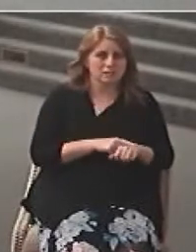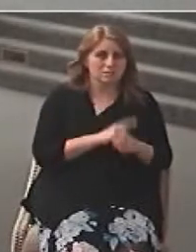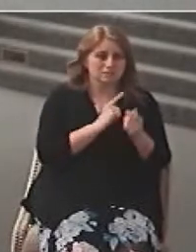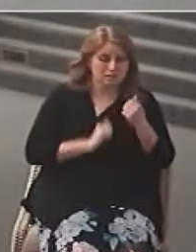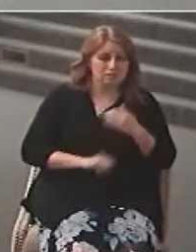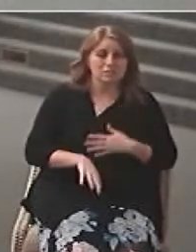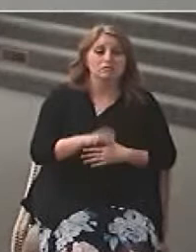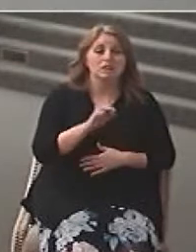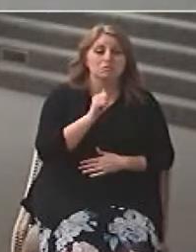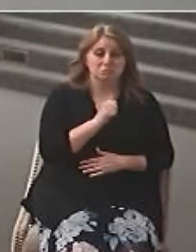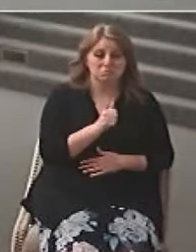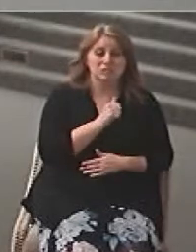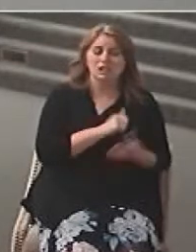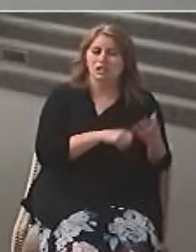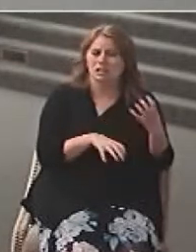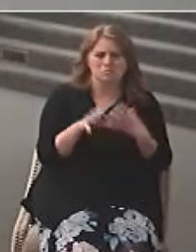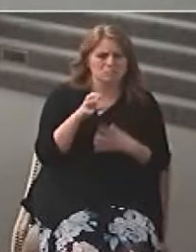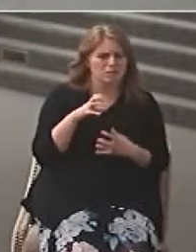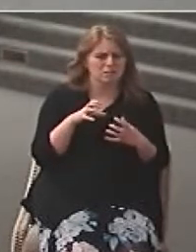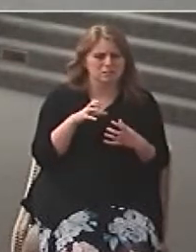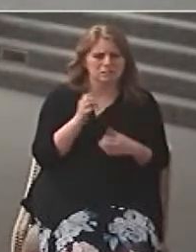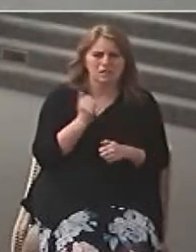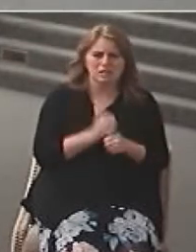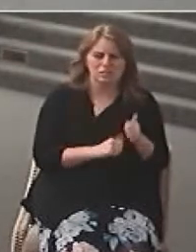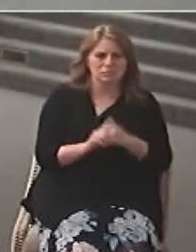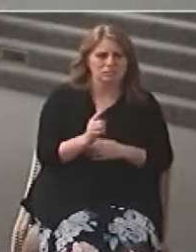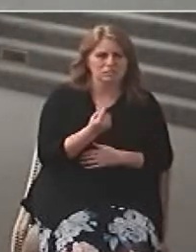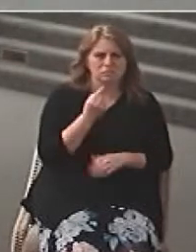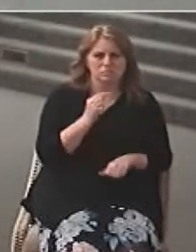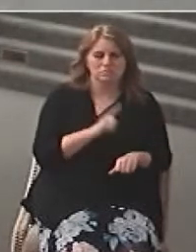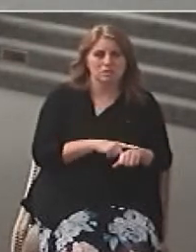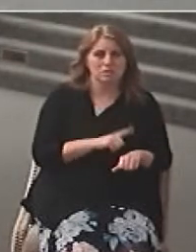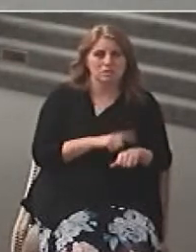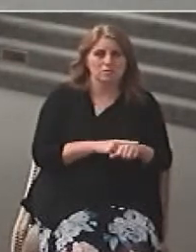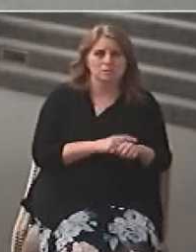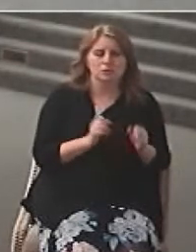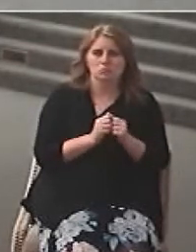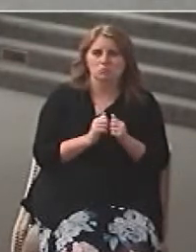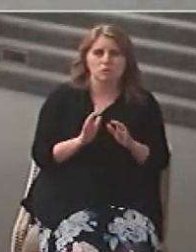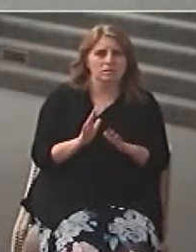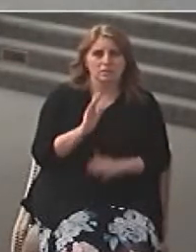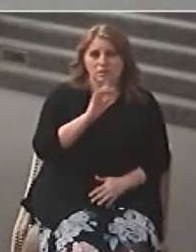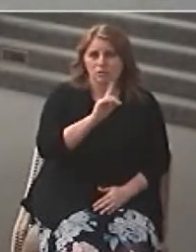mess. Every single time. Without question.